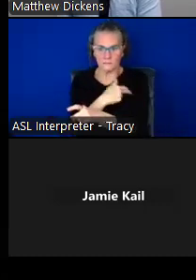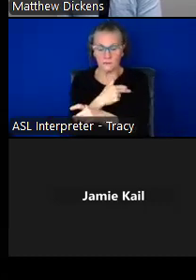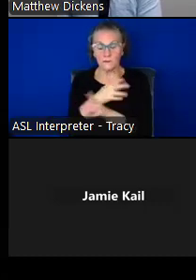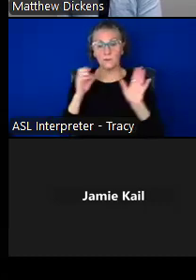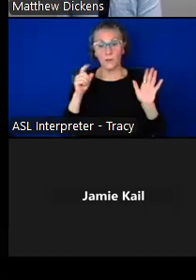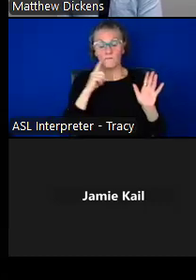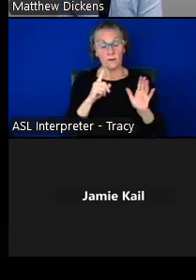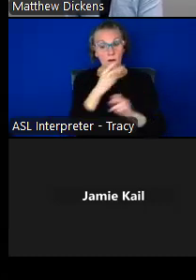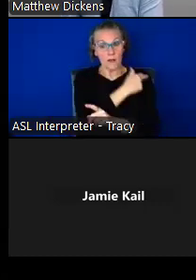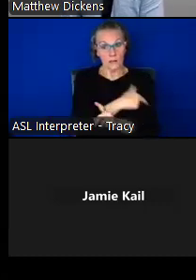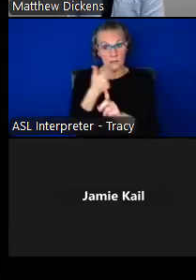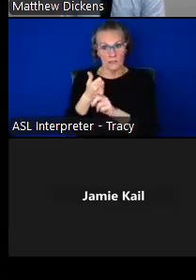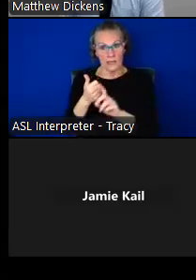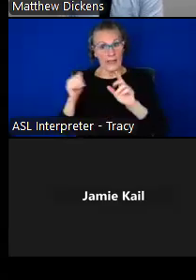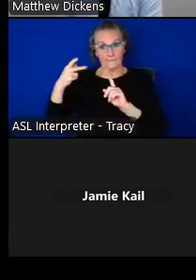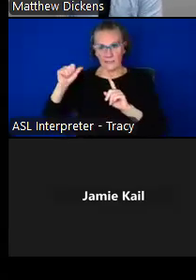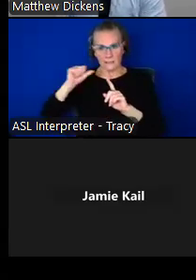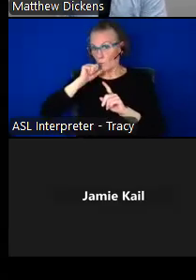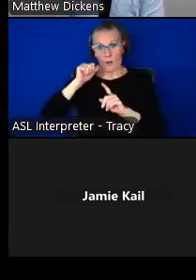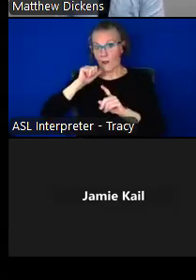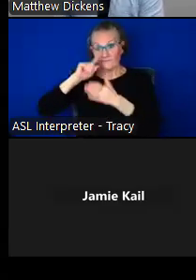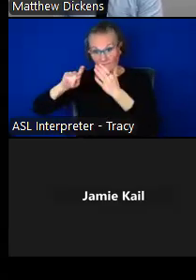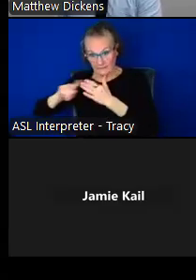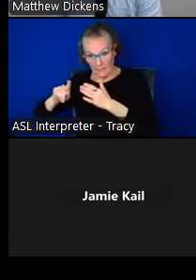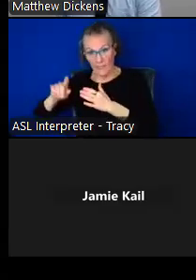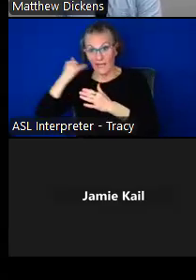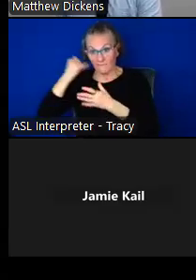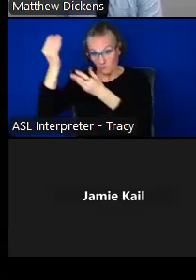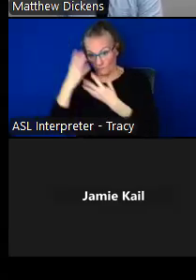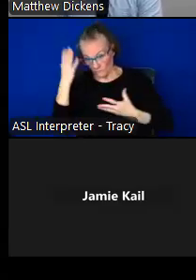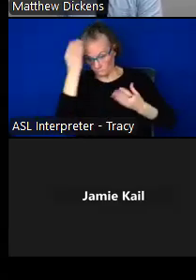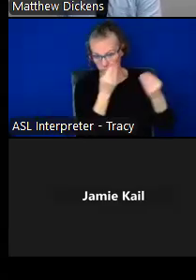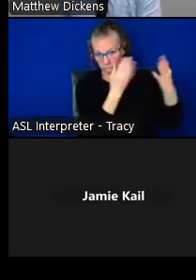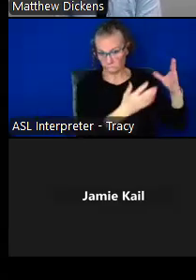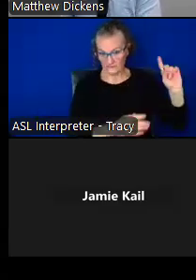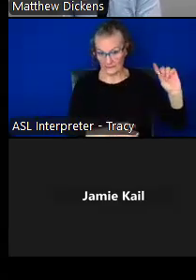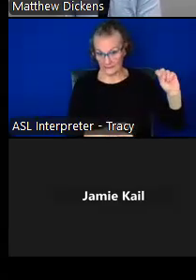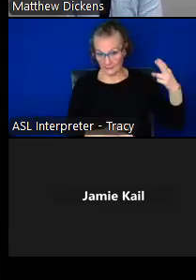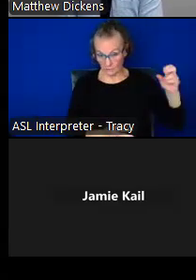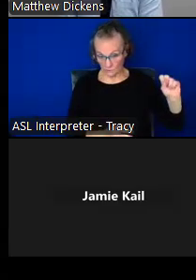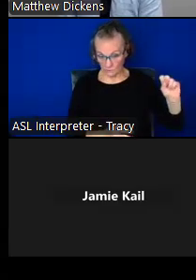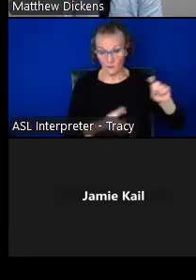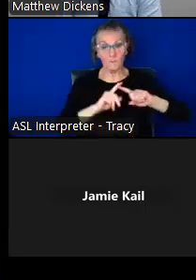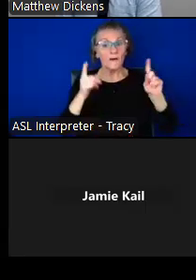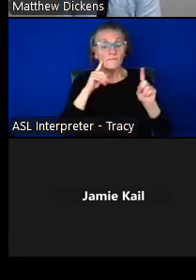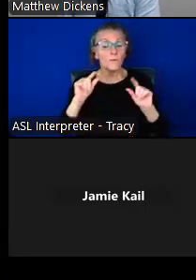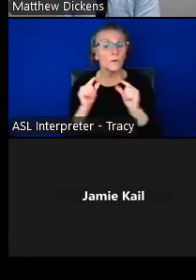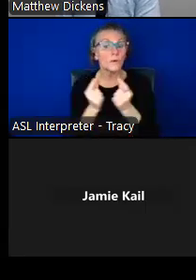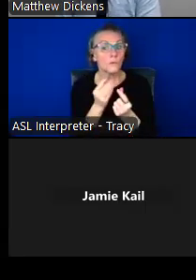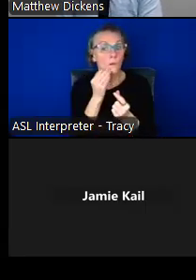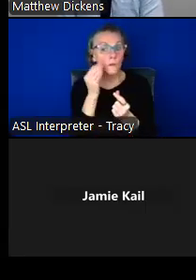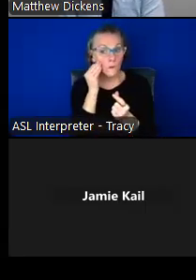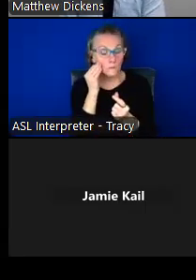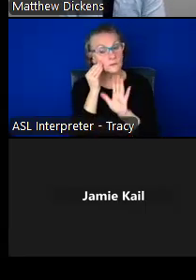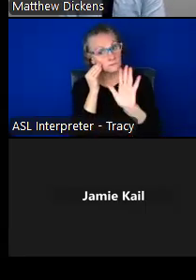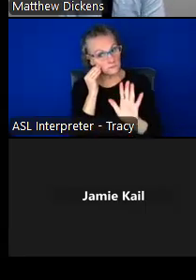for hospitals, APS would not investigate. We would refer that. But for group homes, and that's